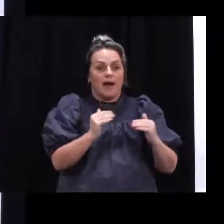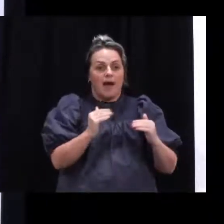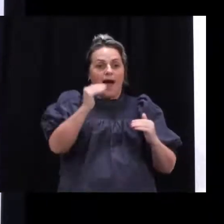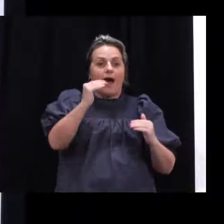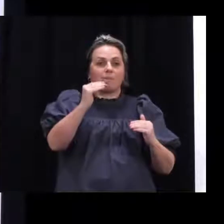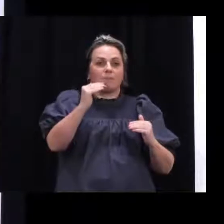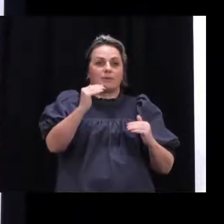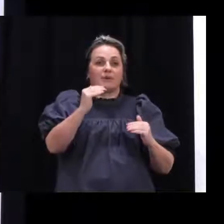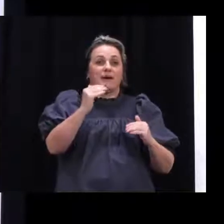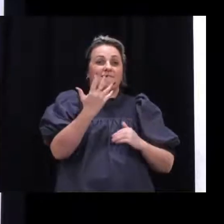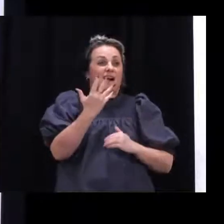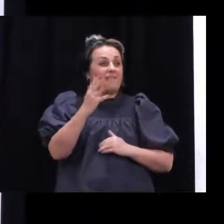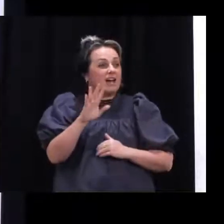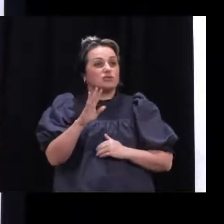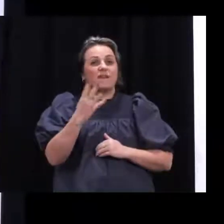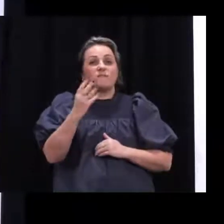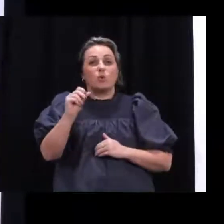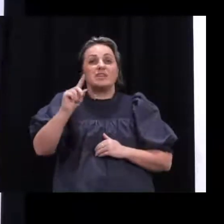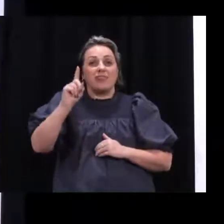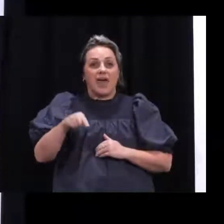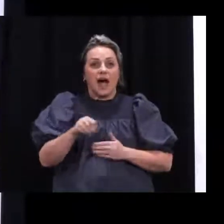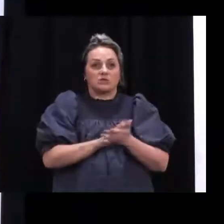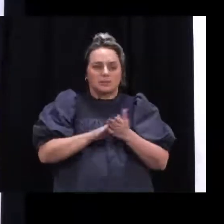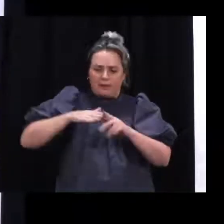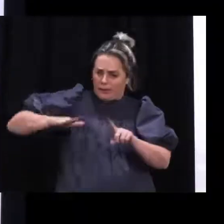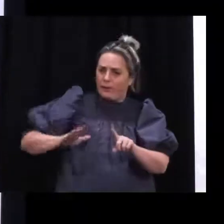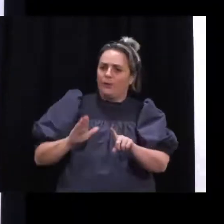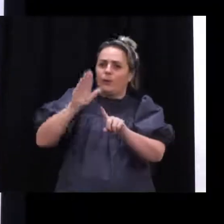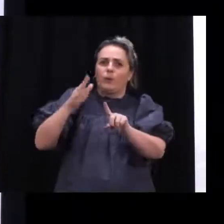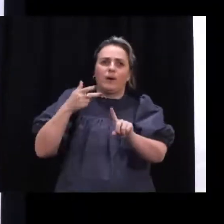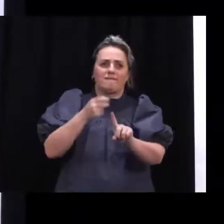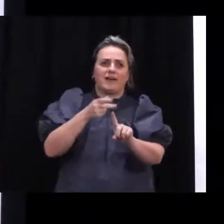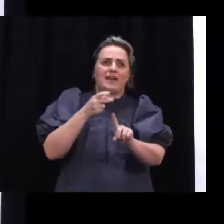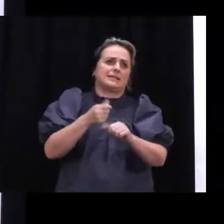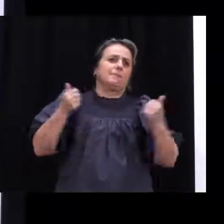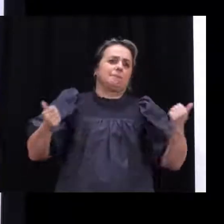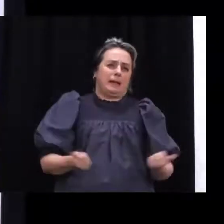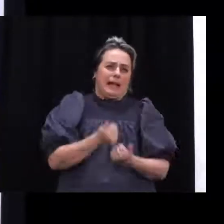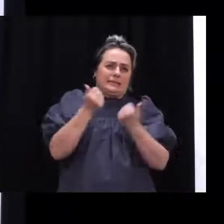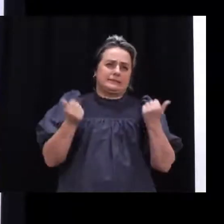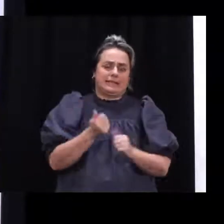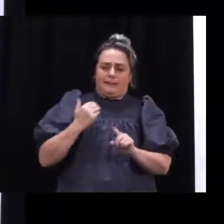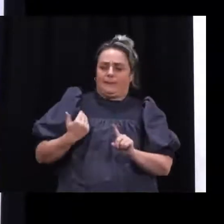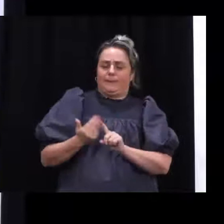per week, an increase of 184% just in the last couple of weeks.